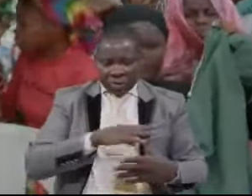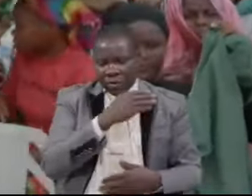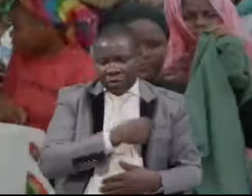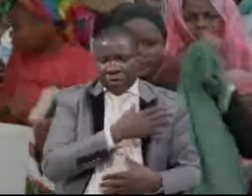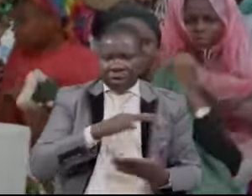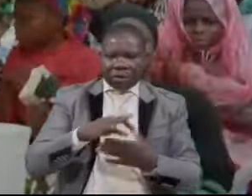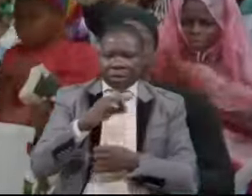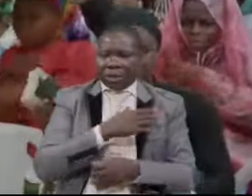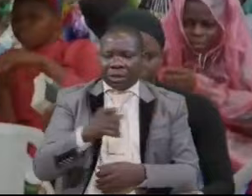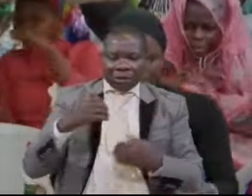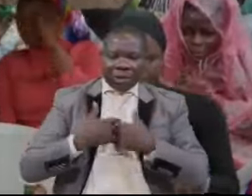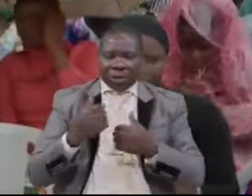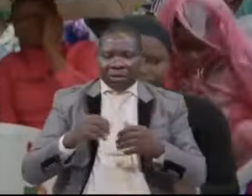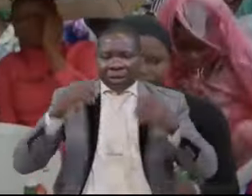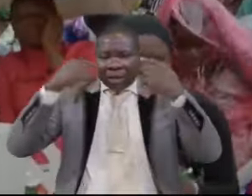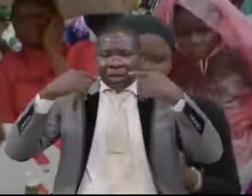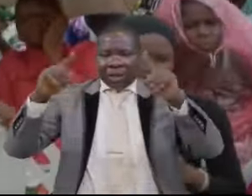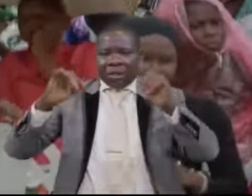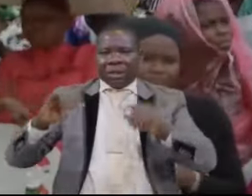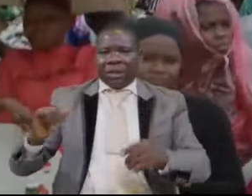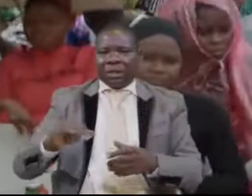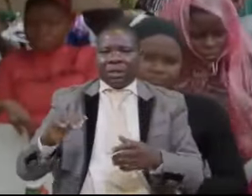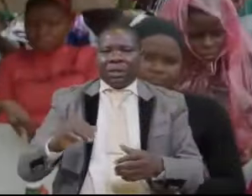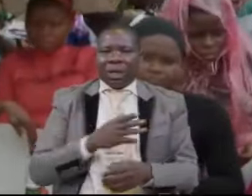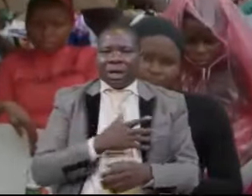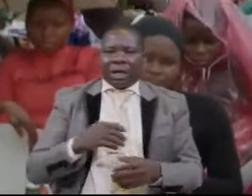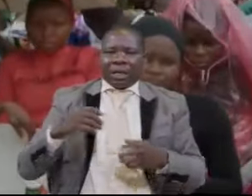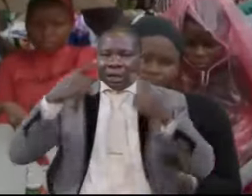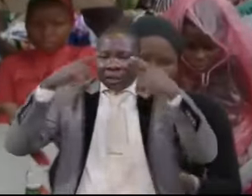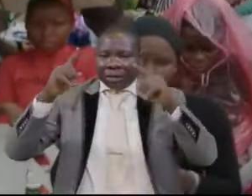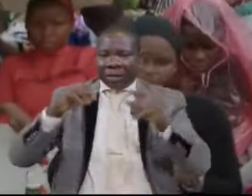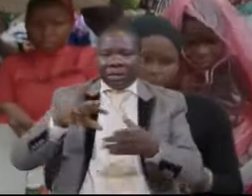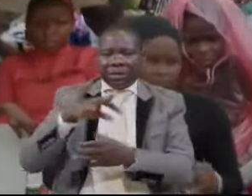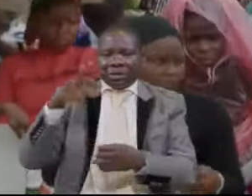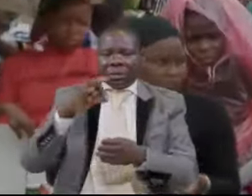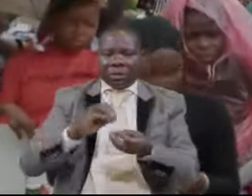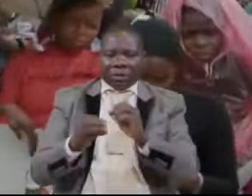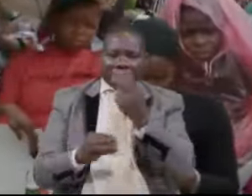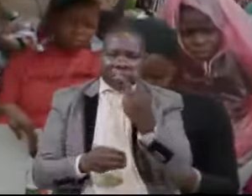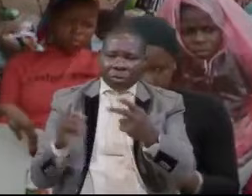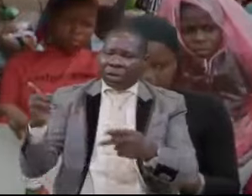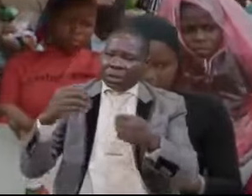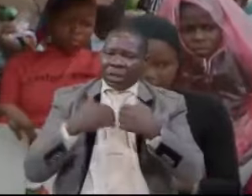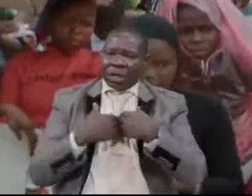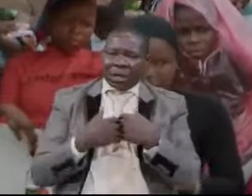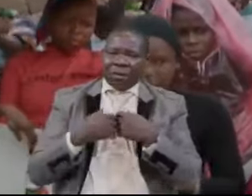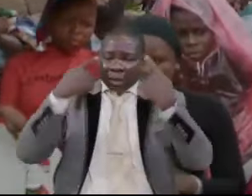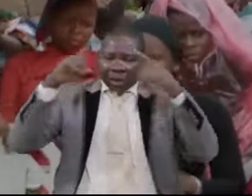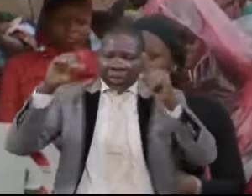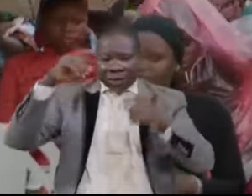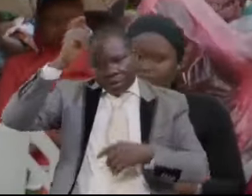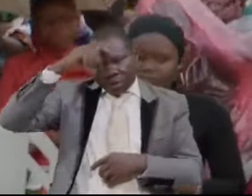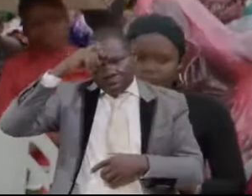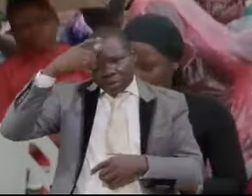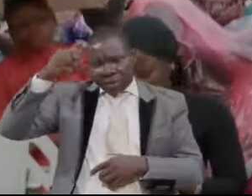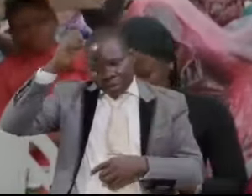excelling and excellent spirit. Number two, he had an excelling wisdom. The wisdom that other people do